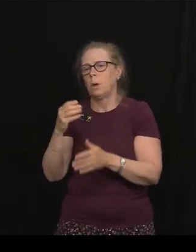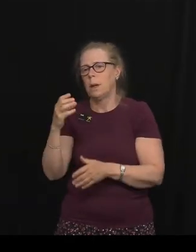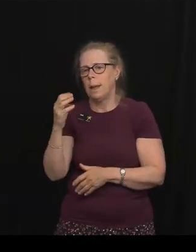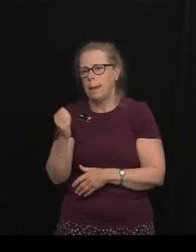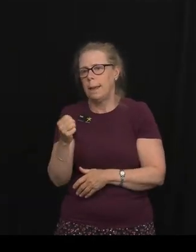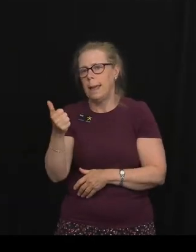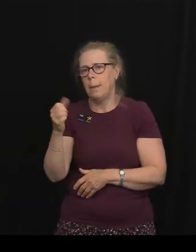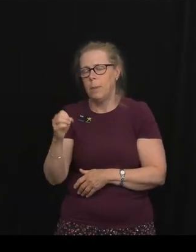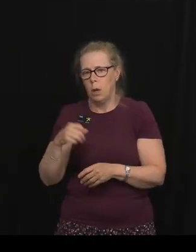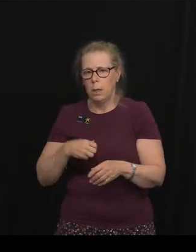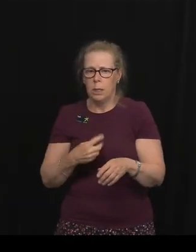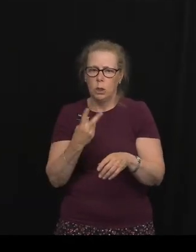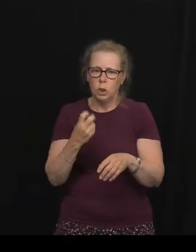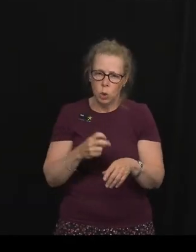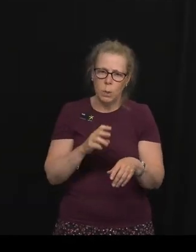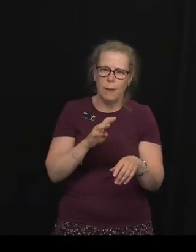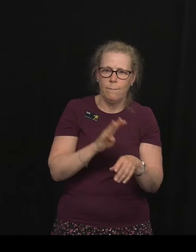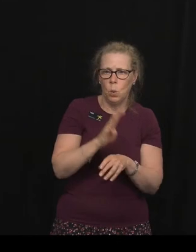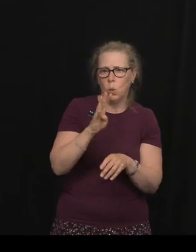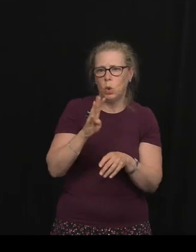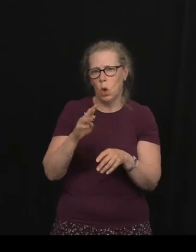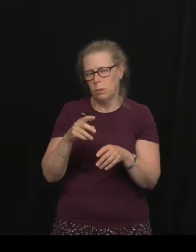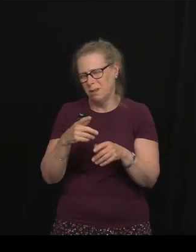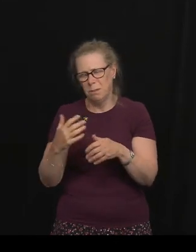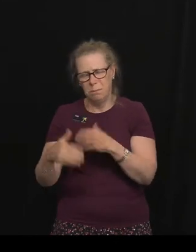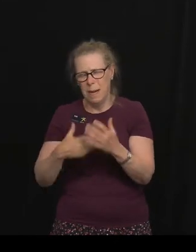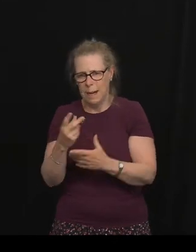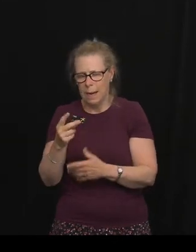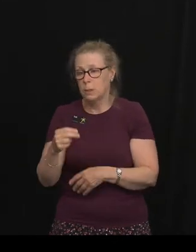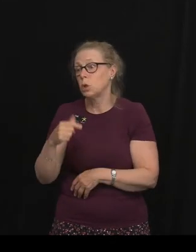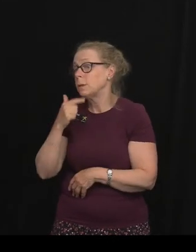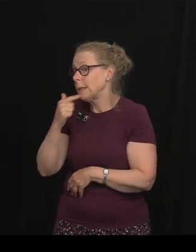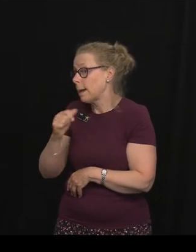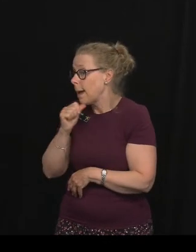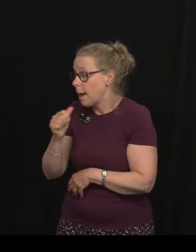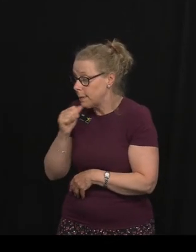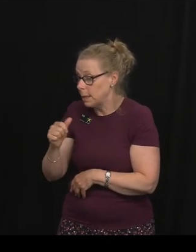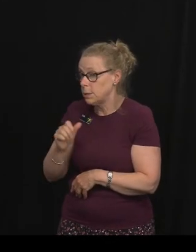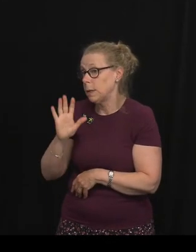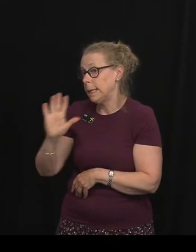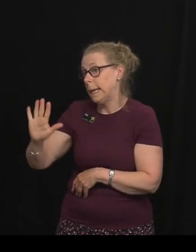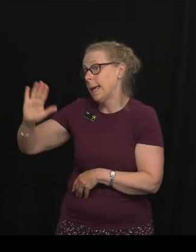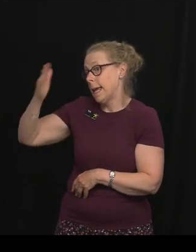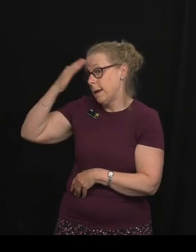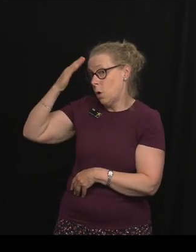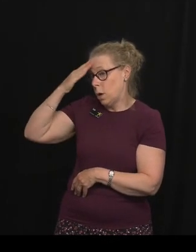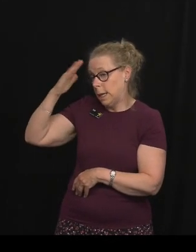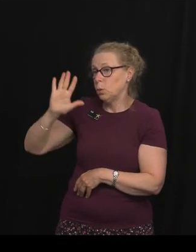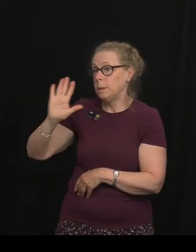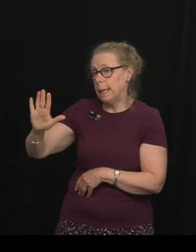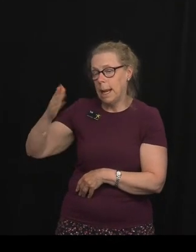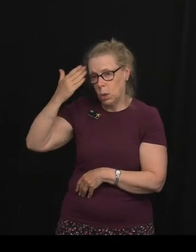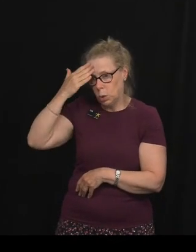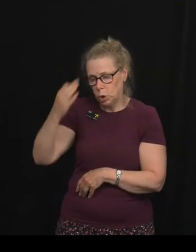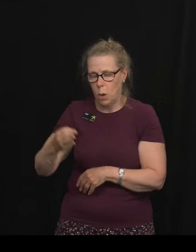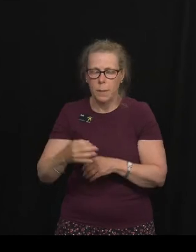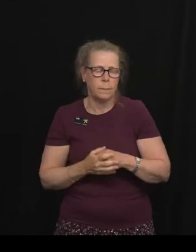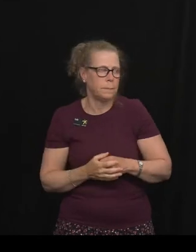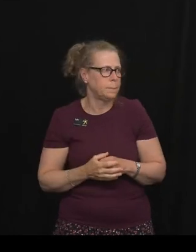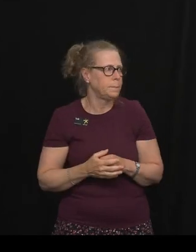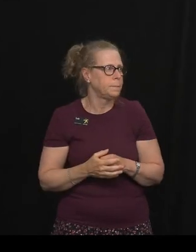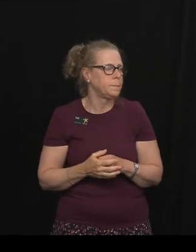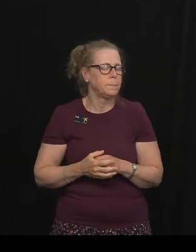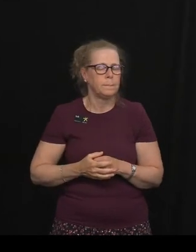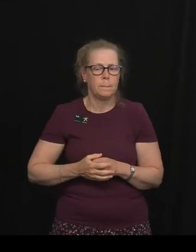2014 to 16, but also at other times. So thank you, Anders, for that experience. Exactly. I'll stop there. Thank you so much,